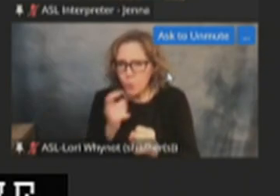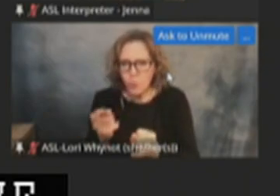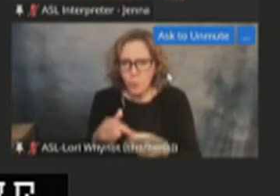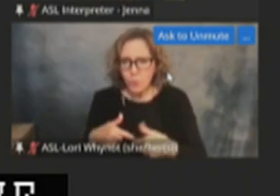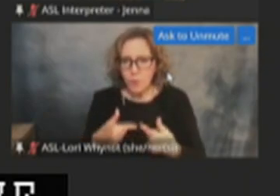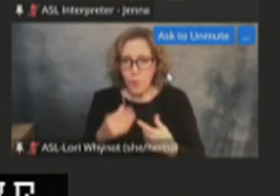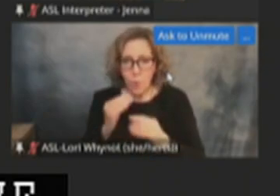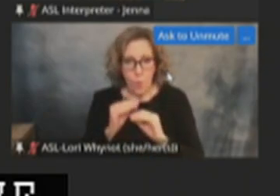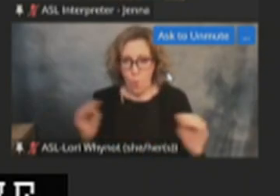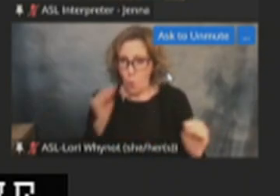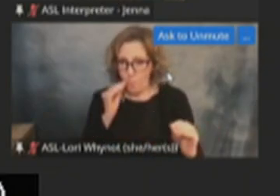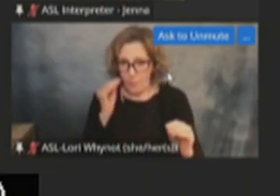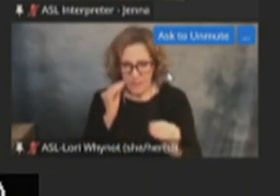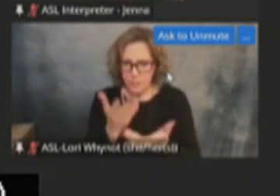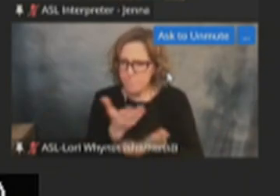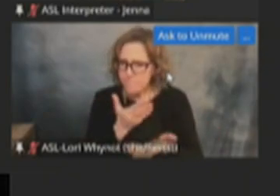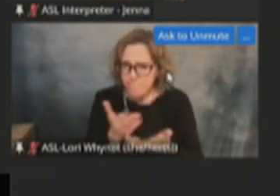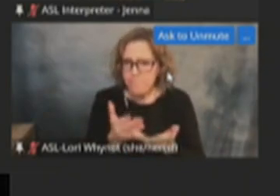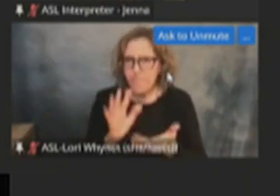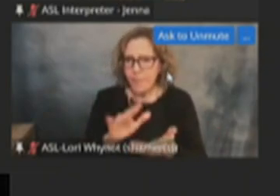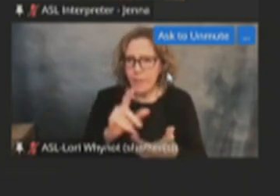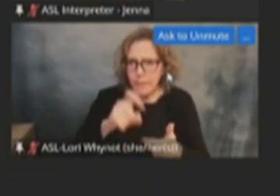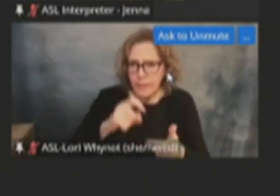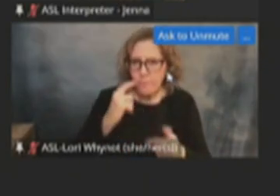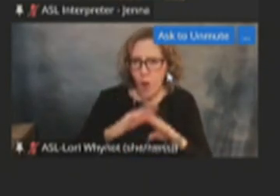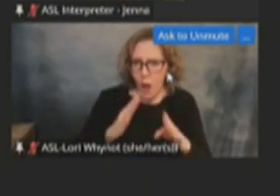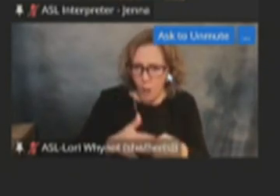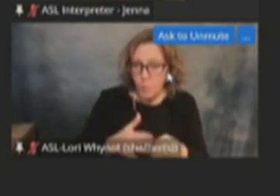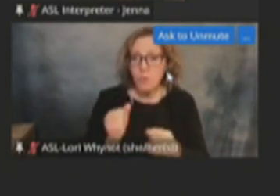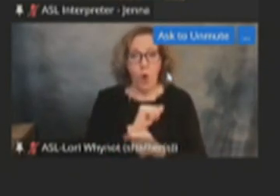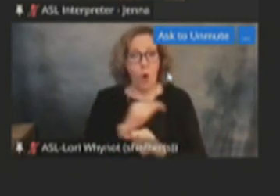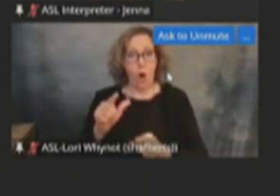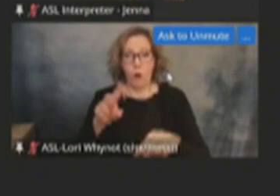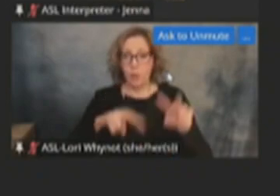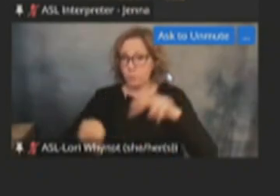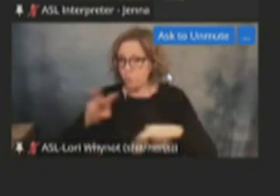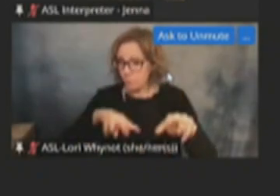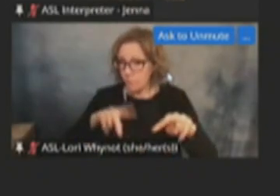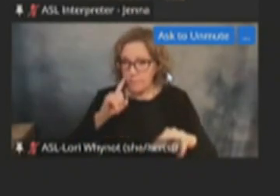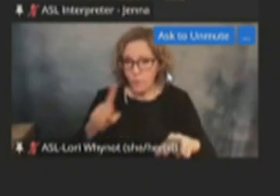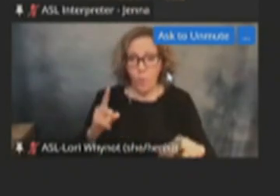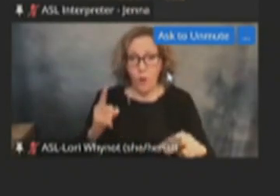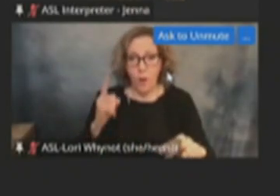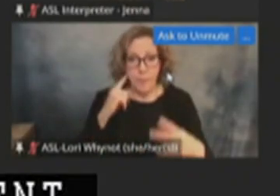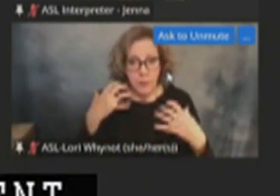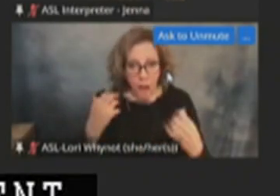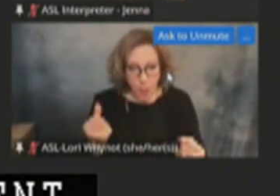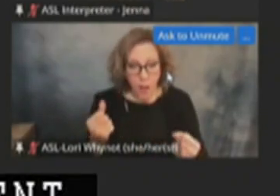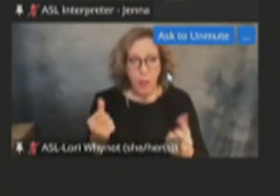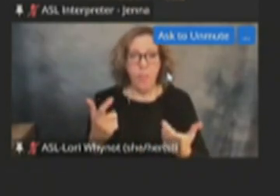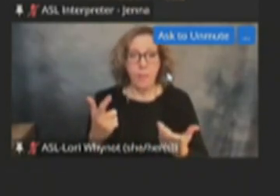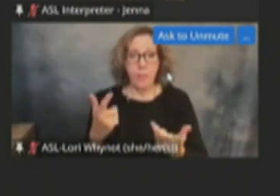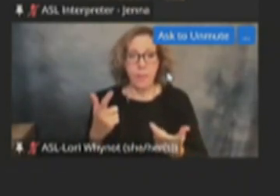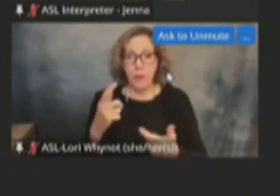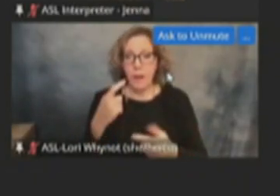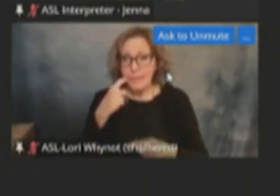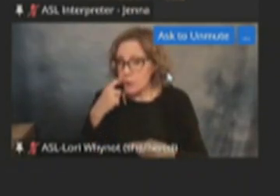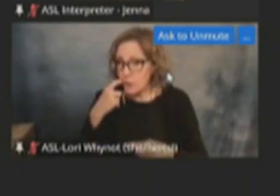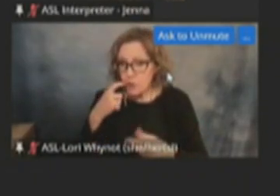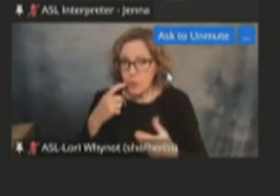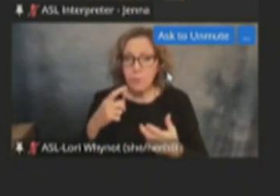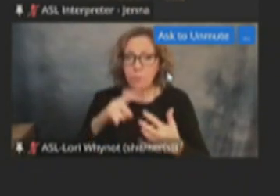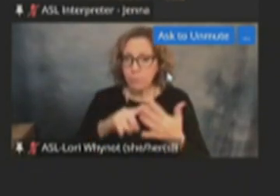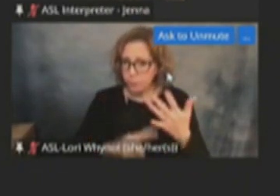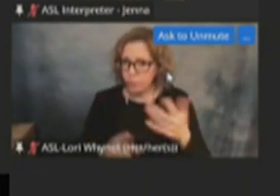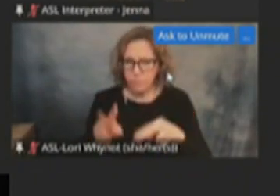for substance use, physical wellness, and mental health. So far, 154 residents have been relocated to either shelter